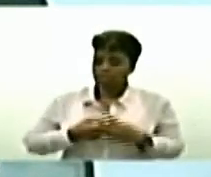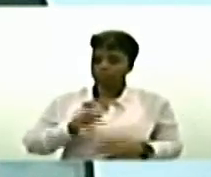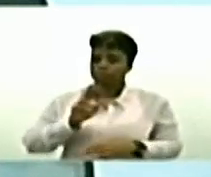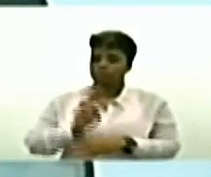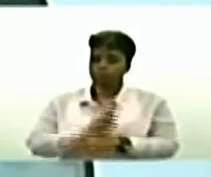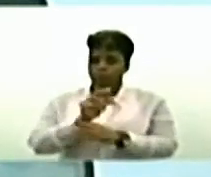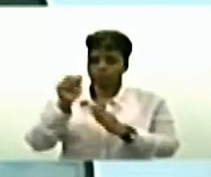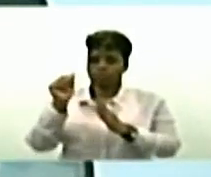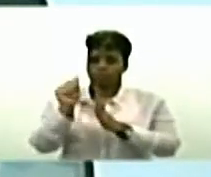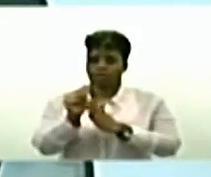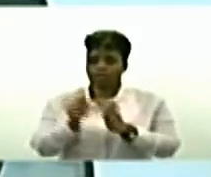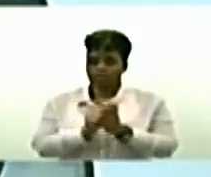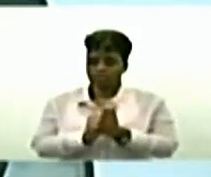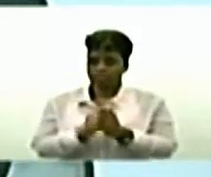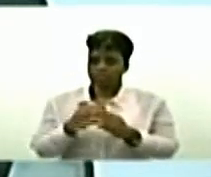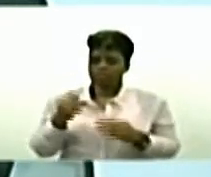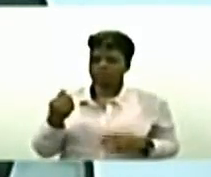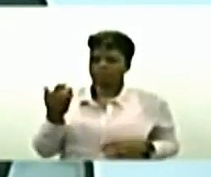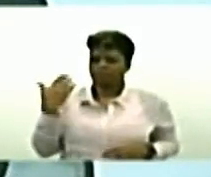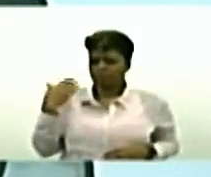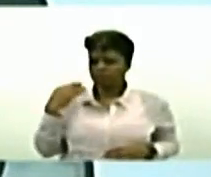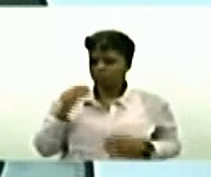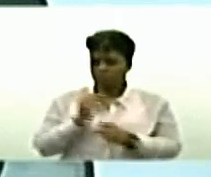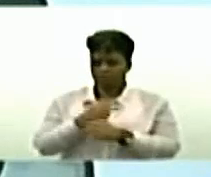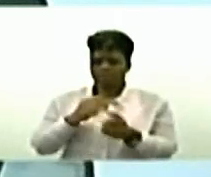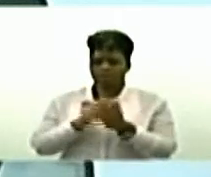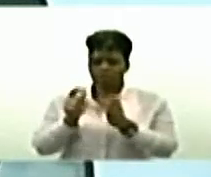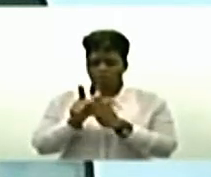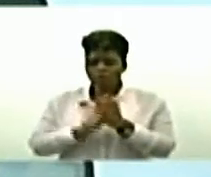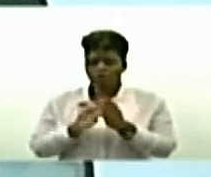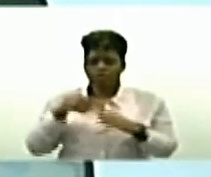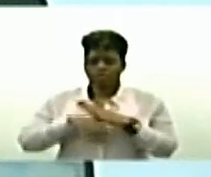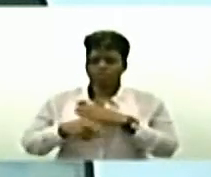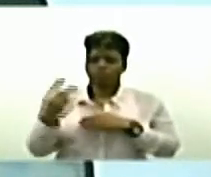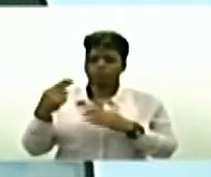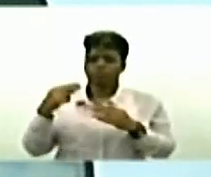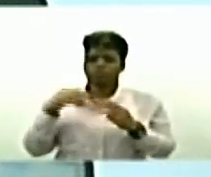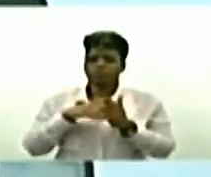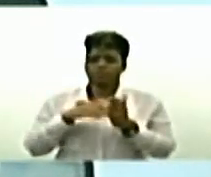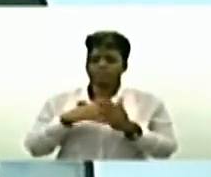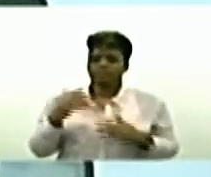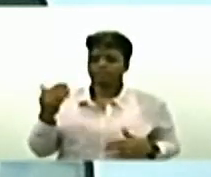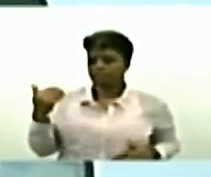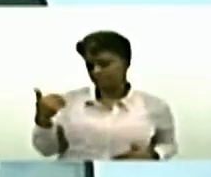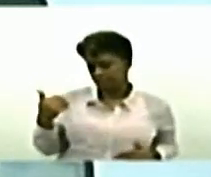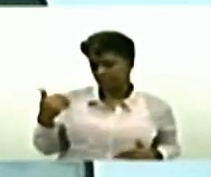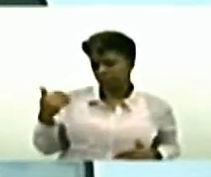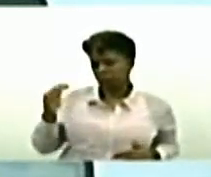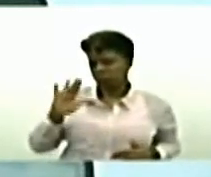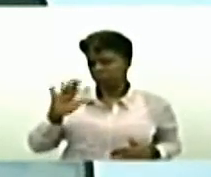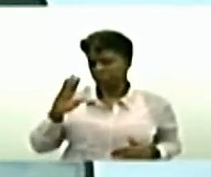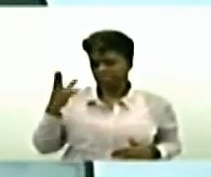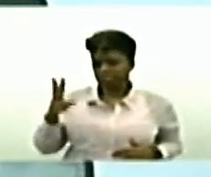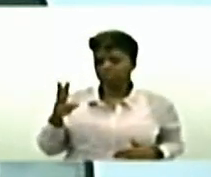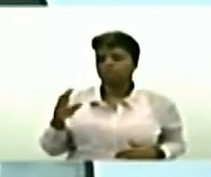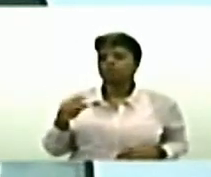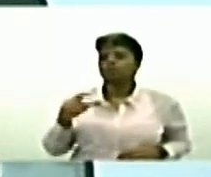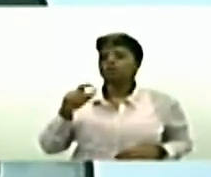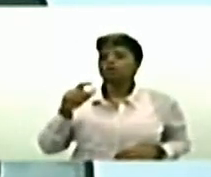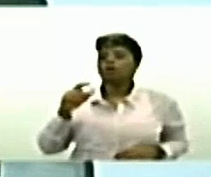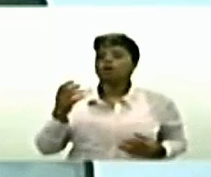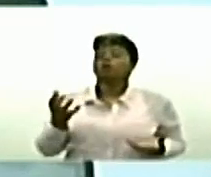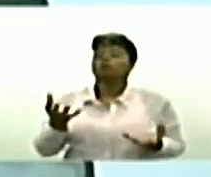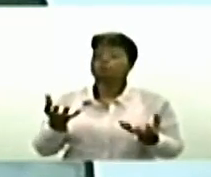I believe, back in 2015, 2016. But the intention is to bring it